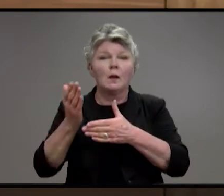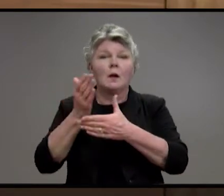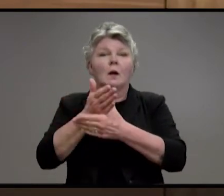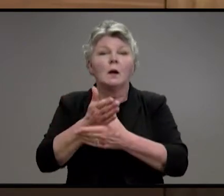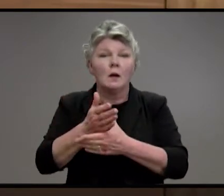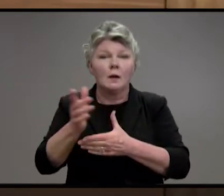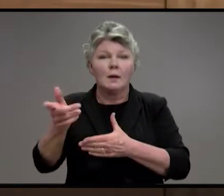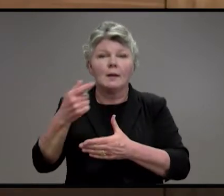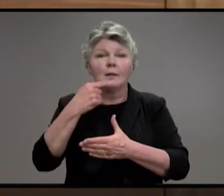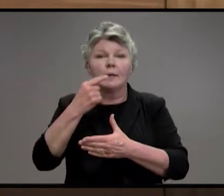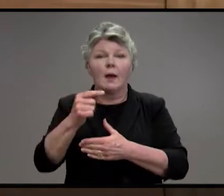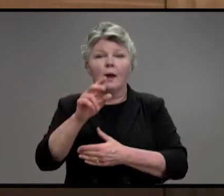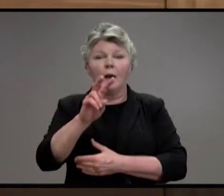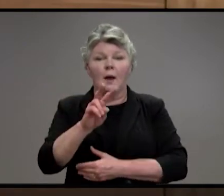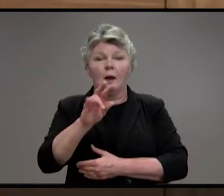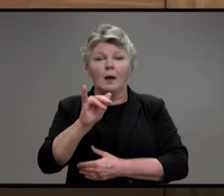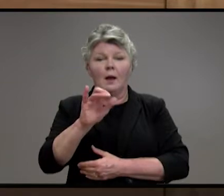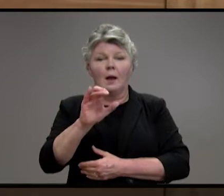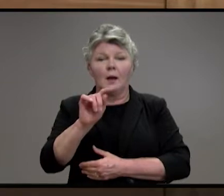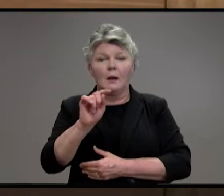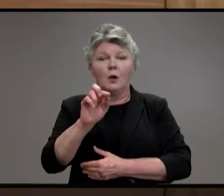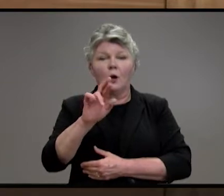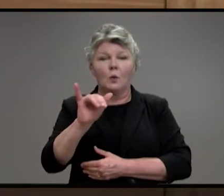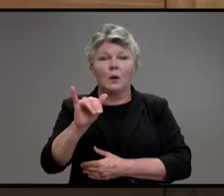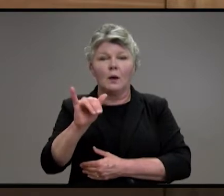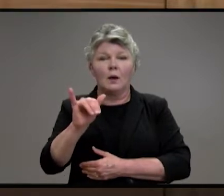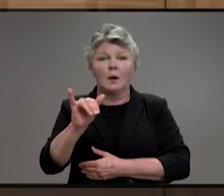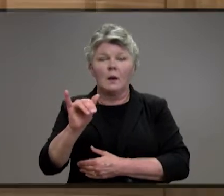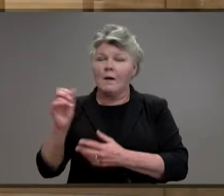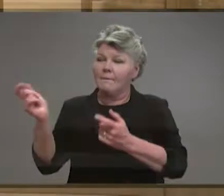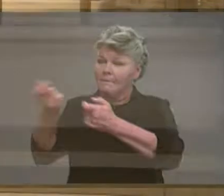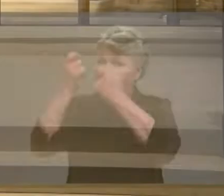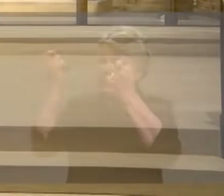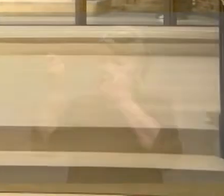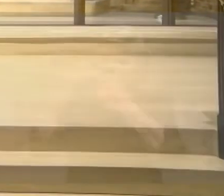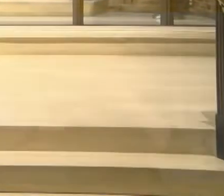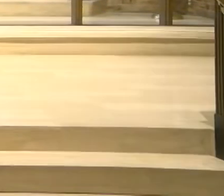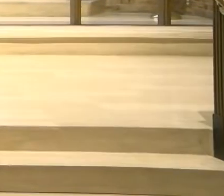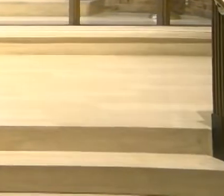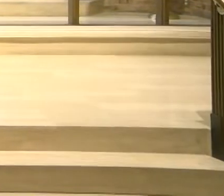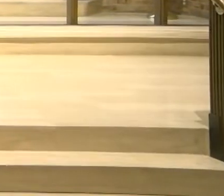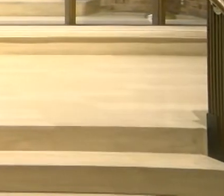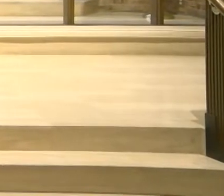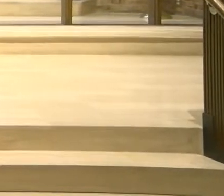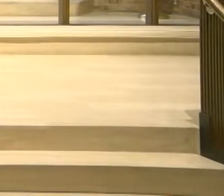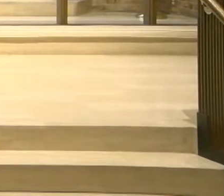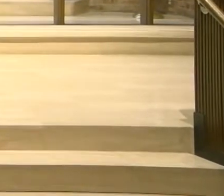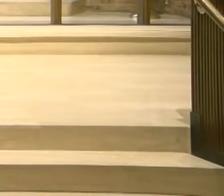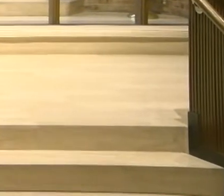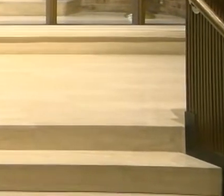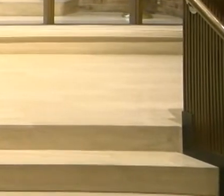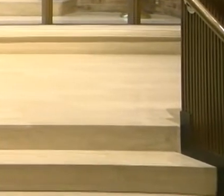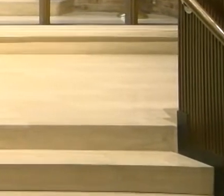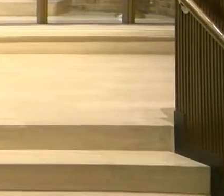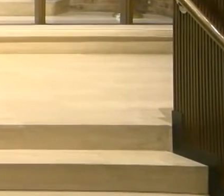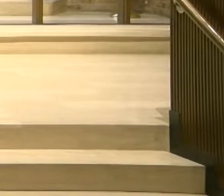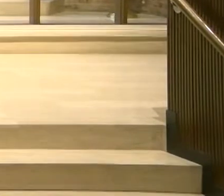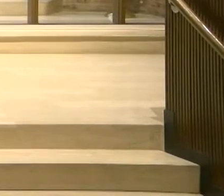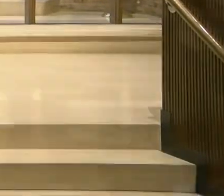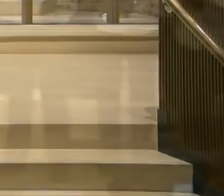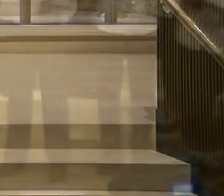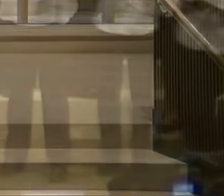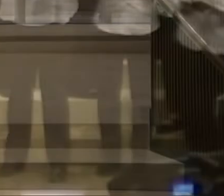wrote victory, where his enemies had written defeat. The service will begin after this opening